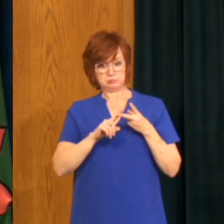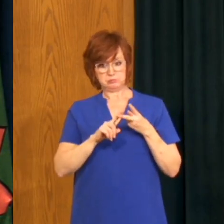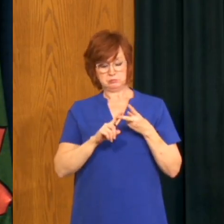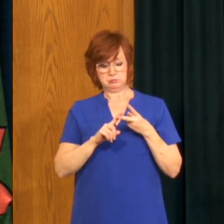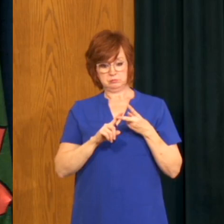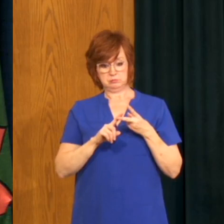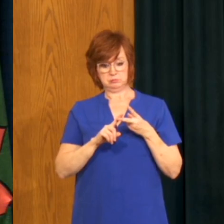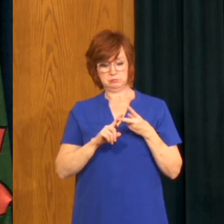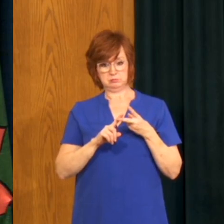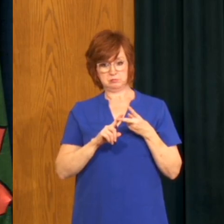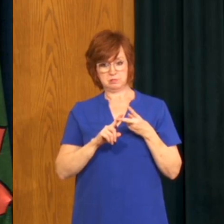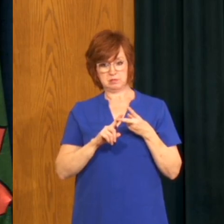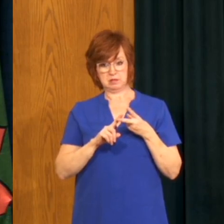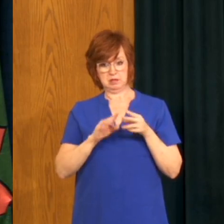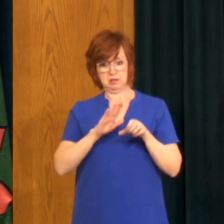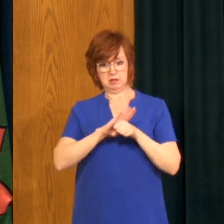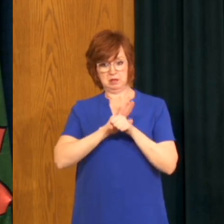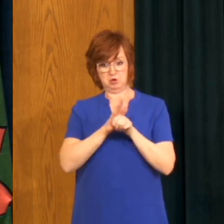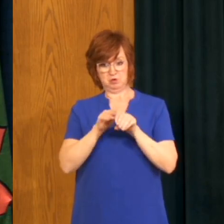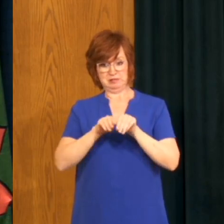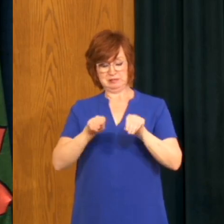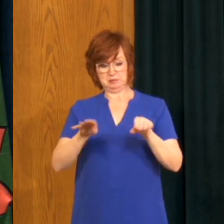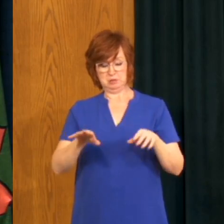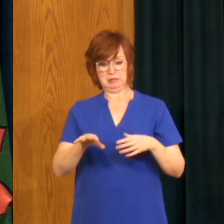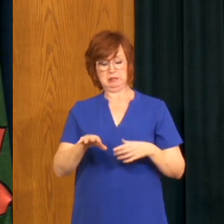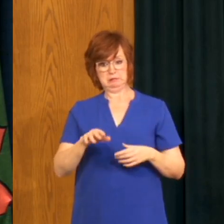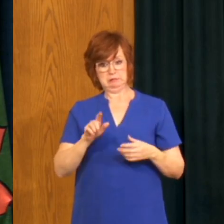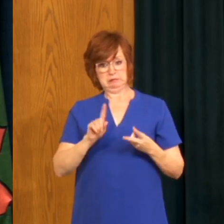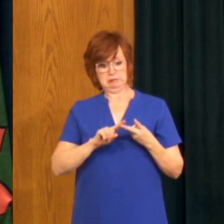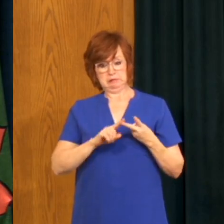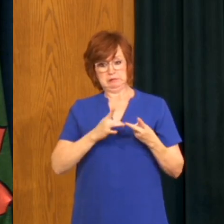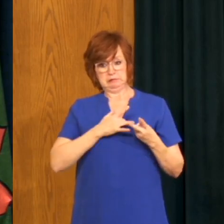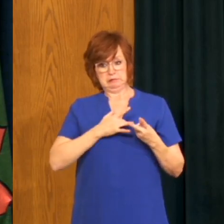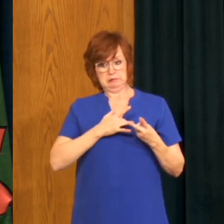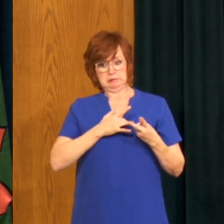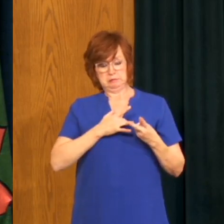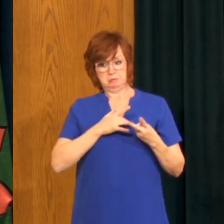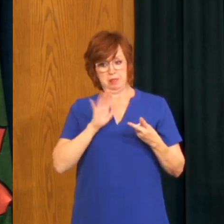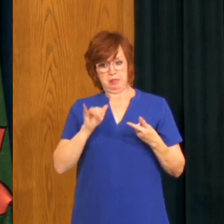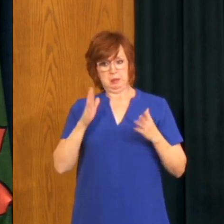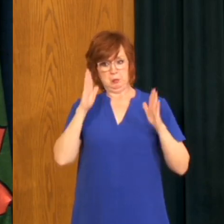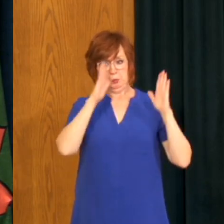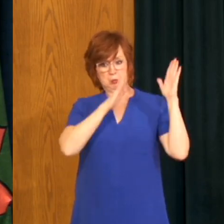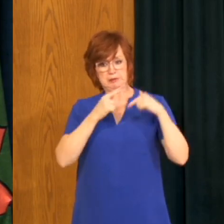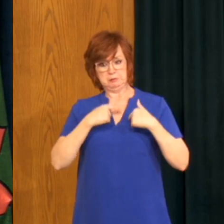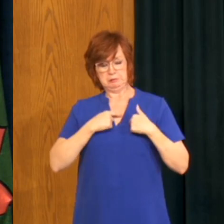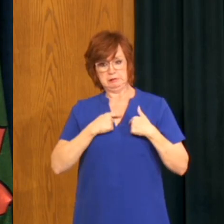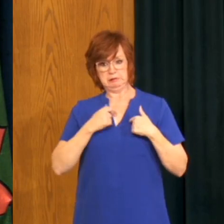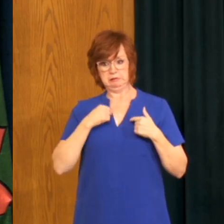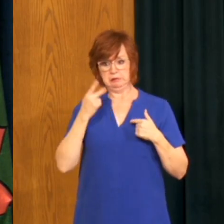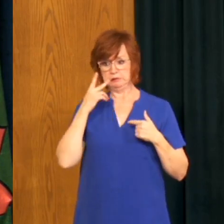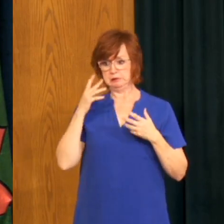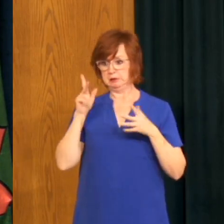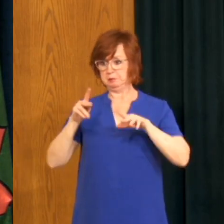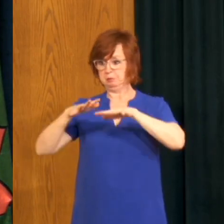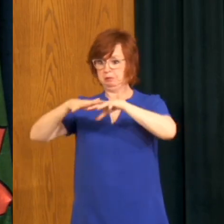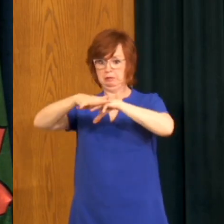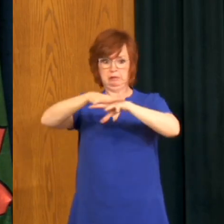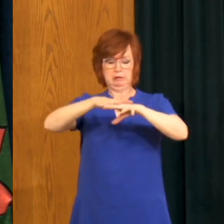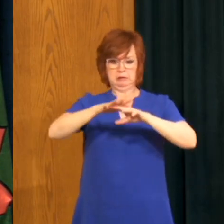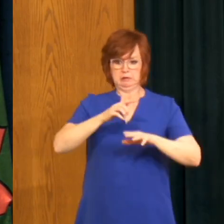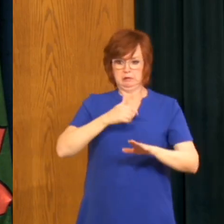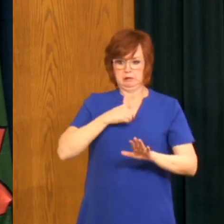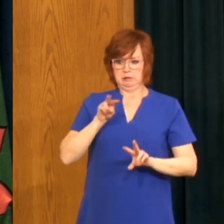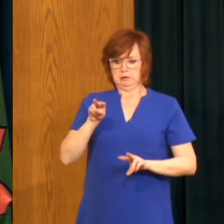a spread of COVID-19 virus, I also have concerns, great concerns. As I said earlier, the virus